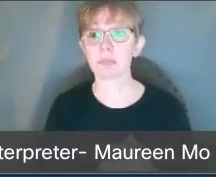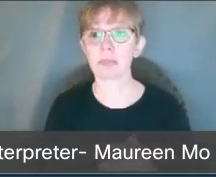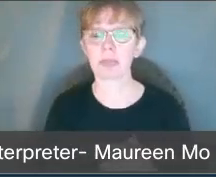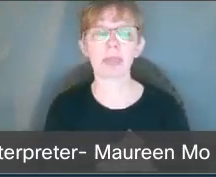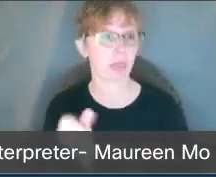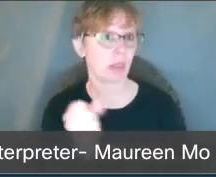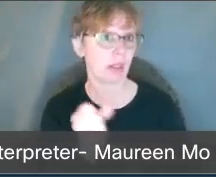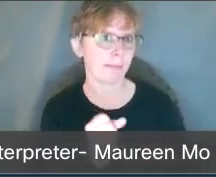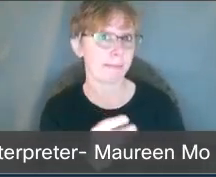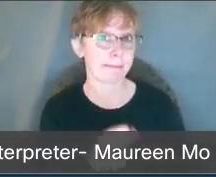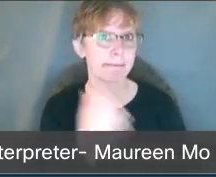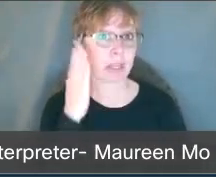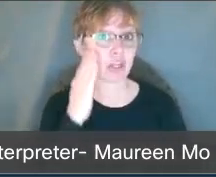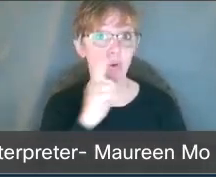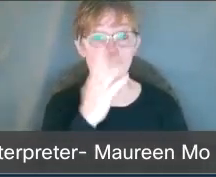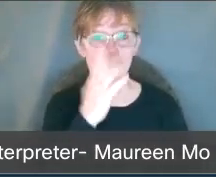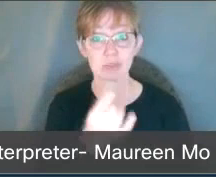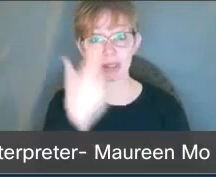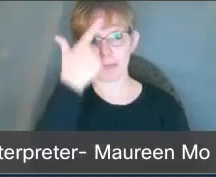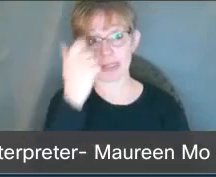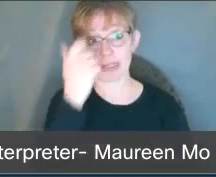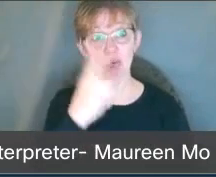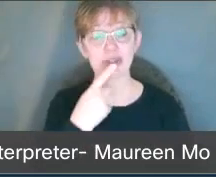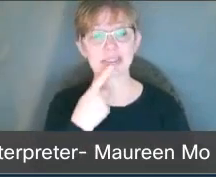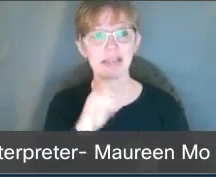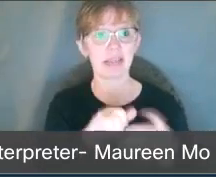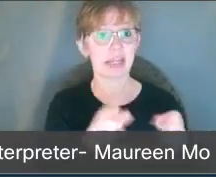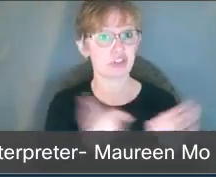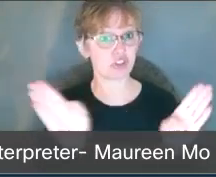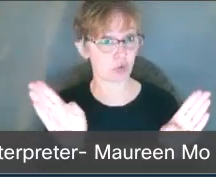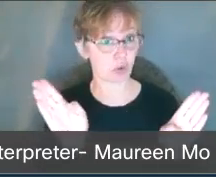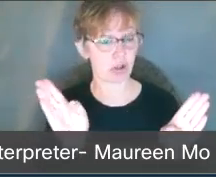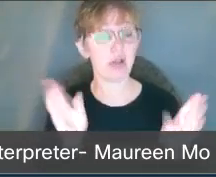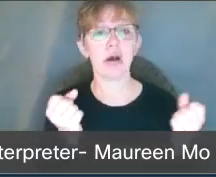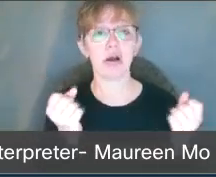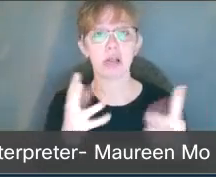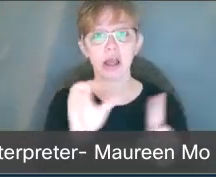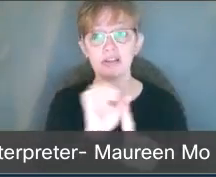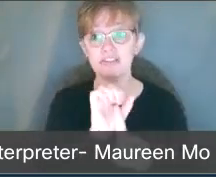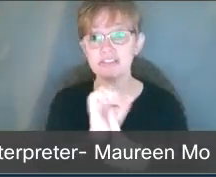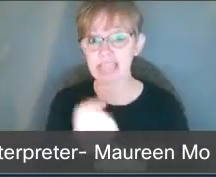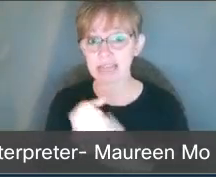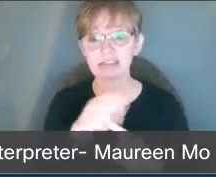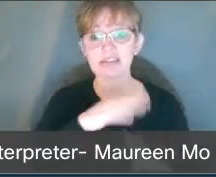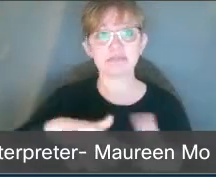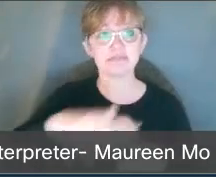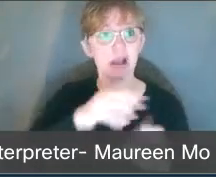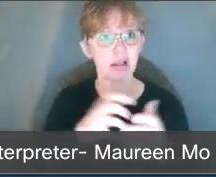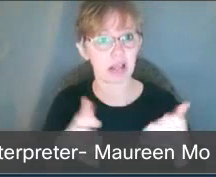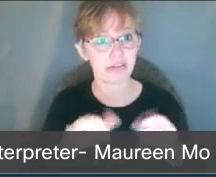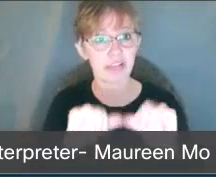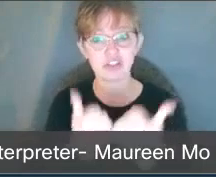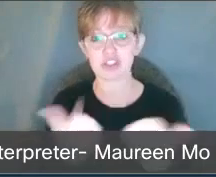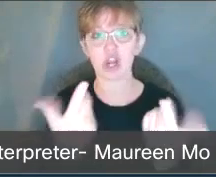interesting because I would say that generally speaking, a lot of settings and agencies are trying to get people out